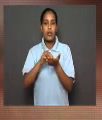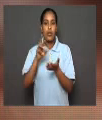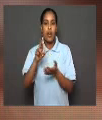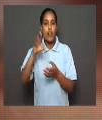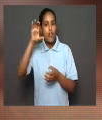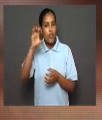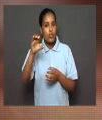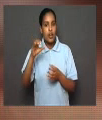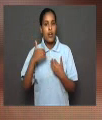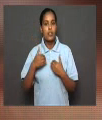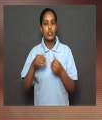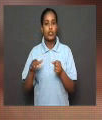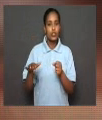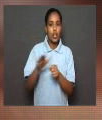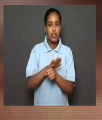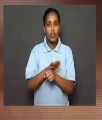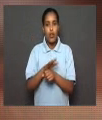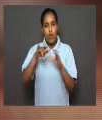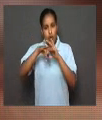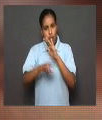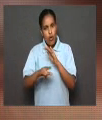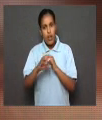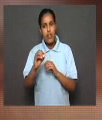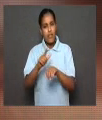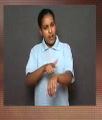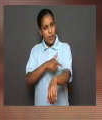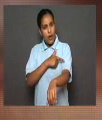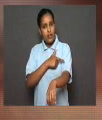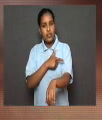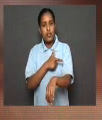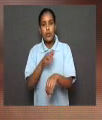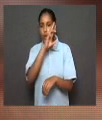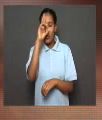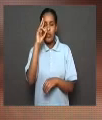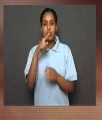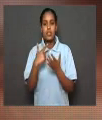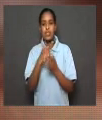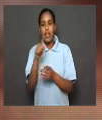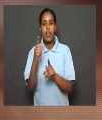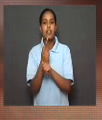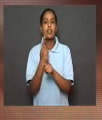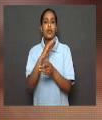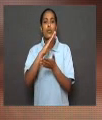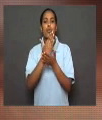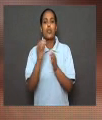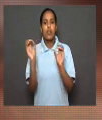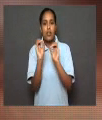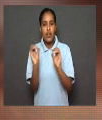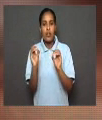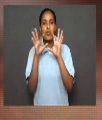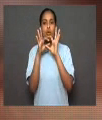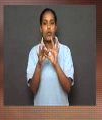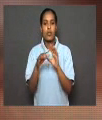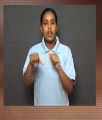Intermolecular forces have charges that are low and far apart because they exist